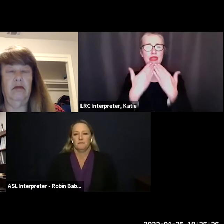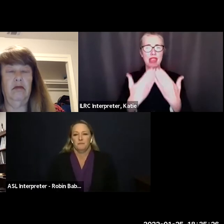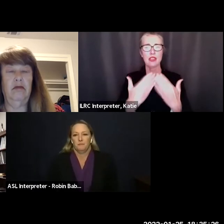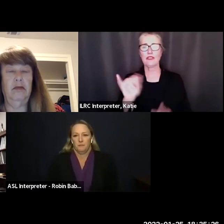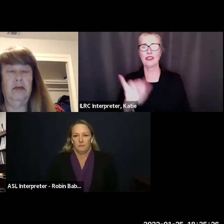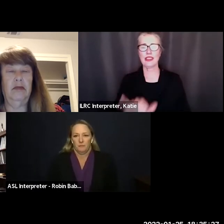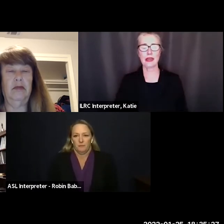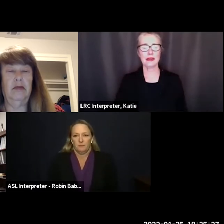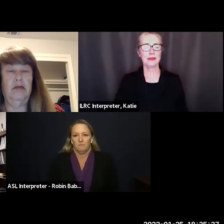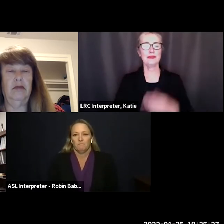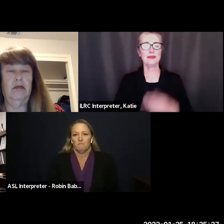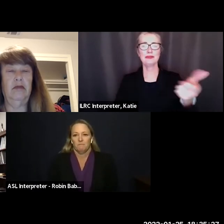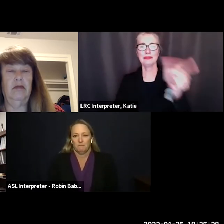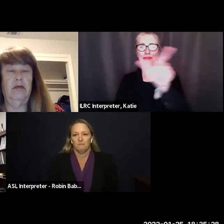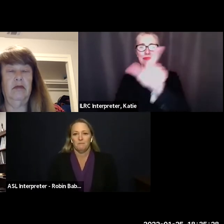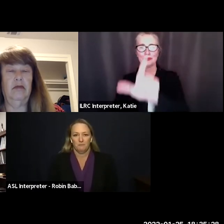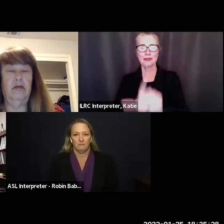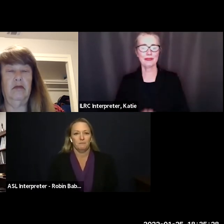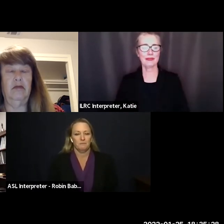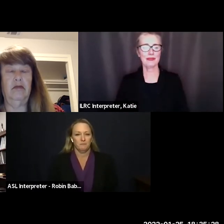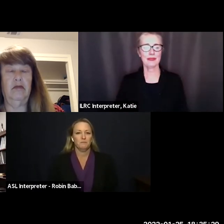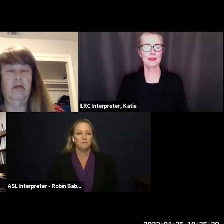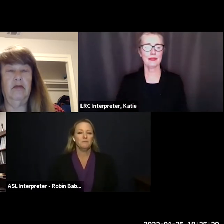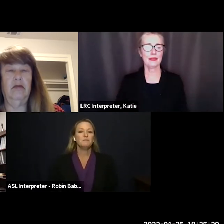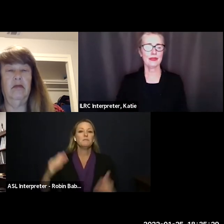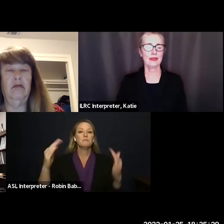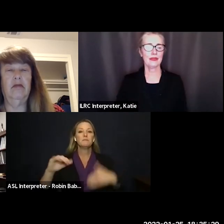thank you next speakers chelsea lancaster